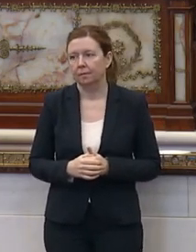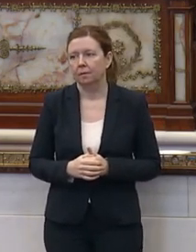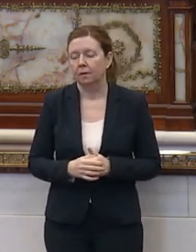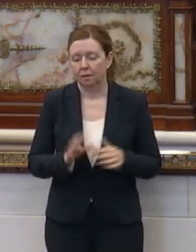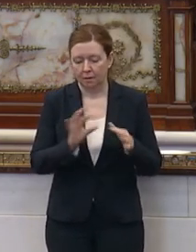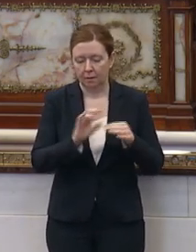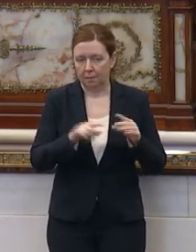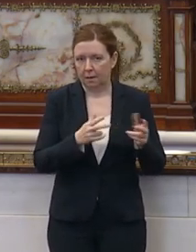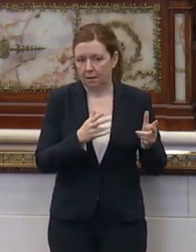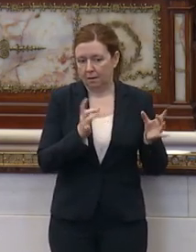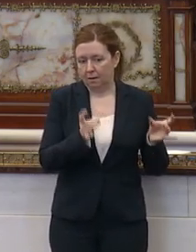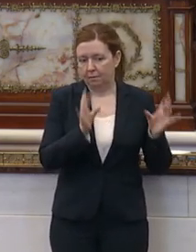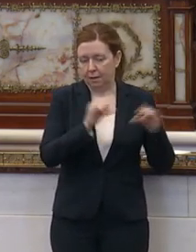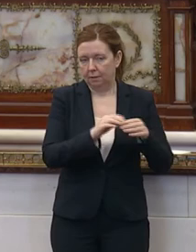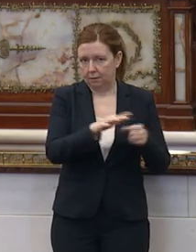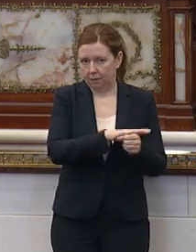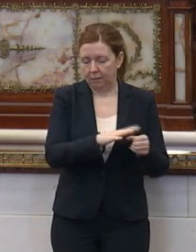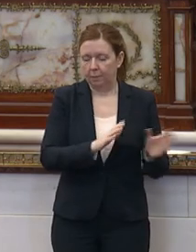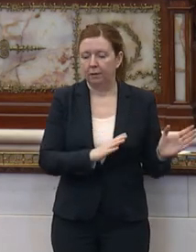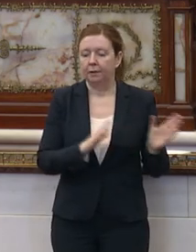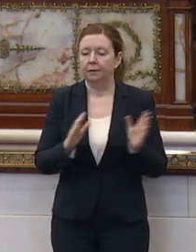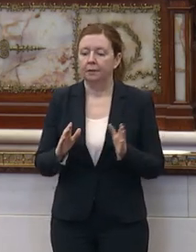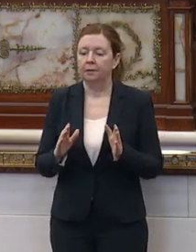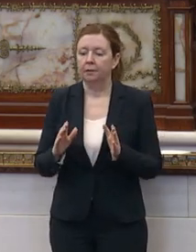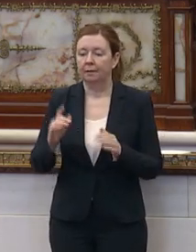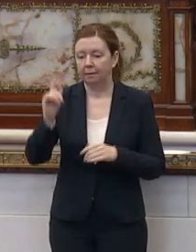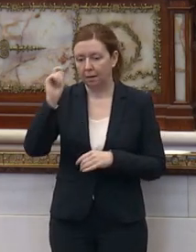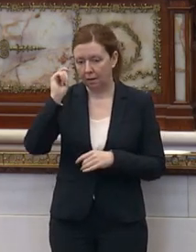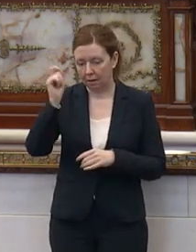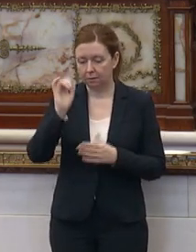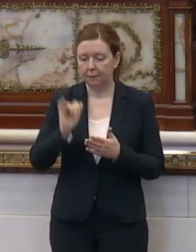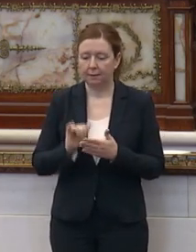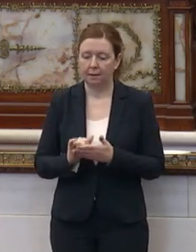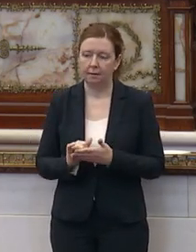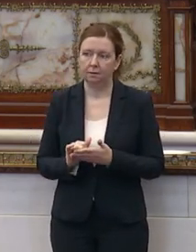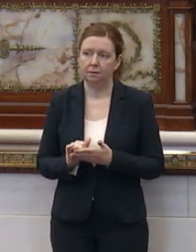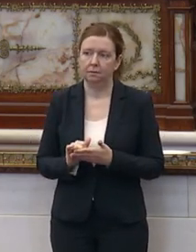acknowledgement of the violence in our neighborhood, the acknowledgement that